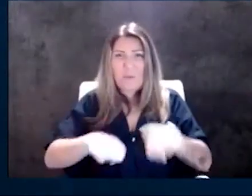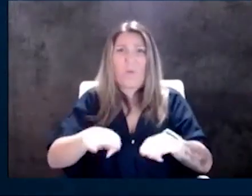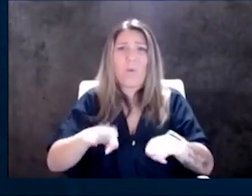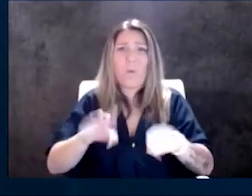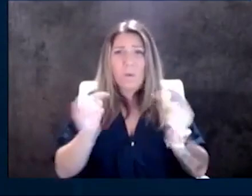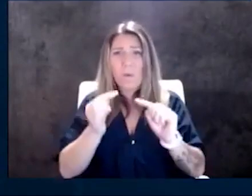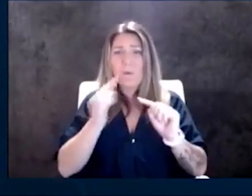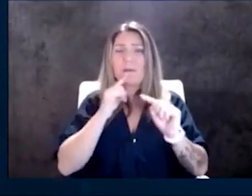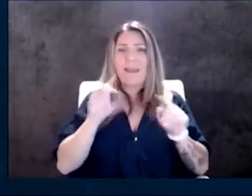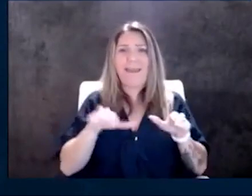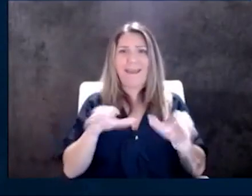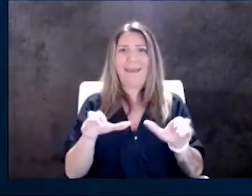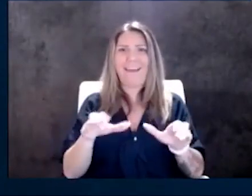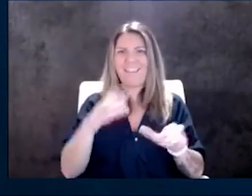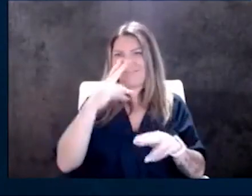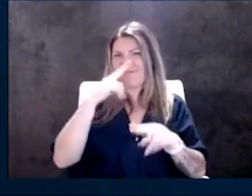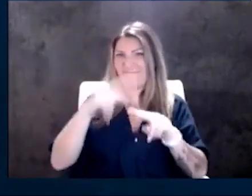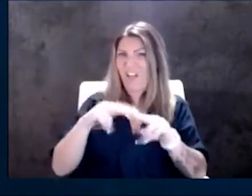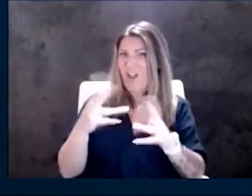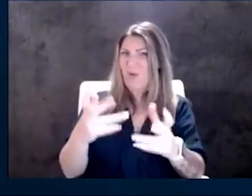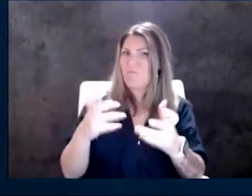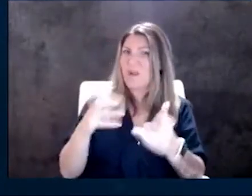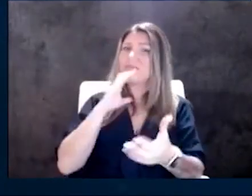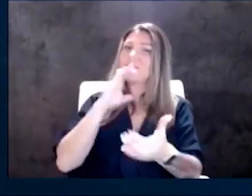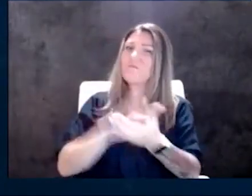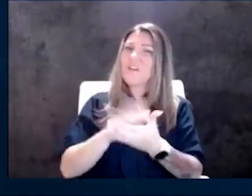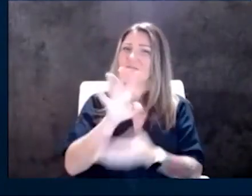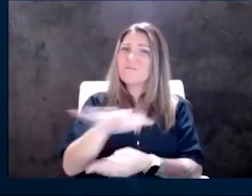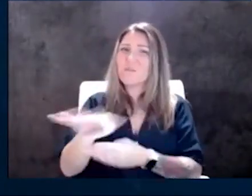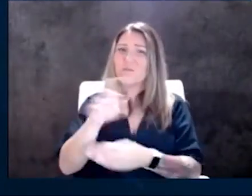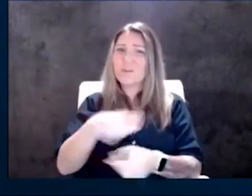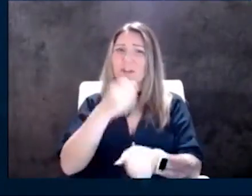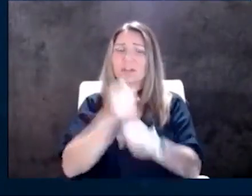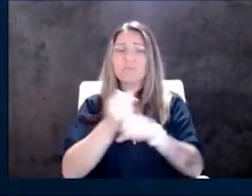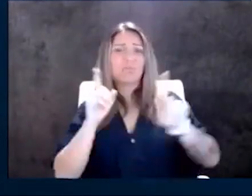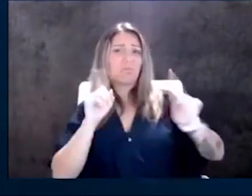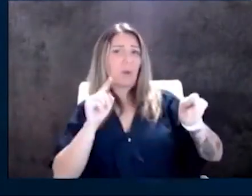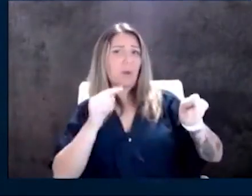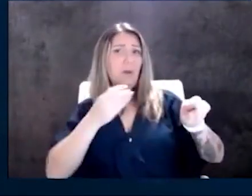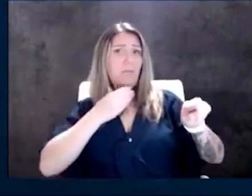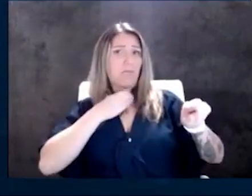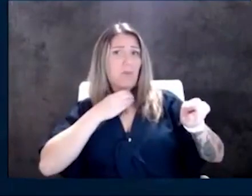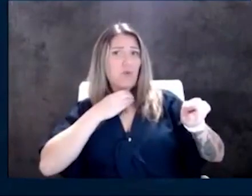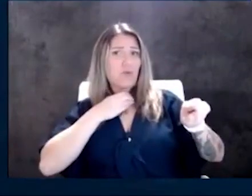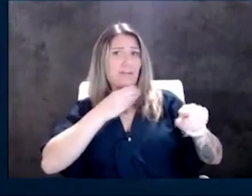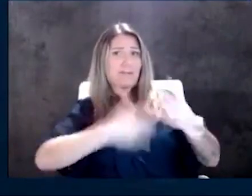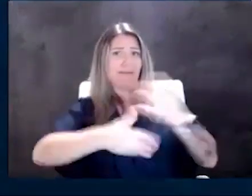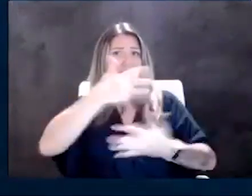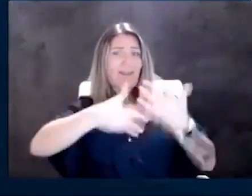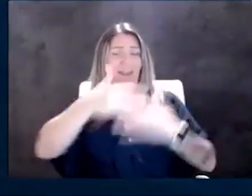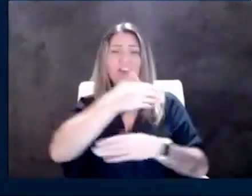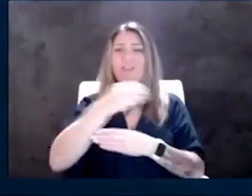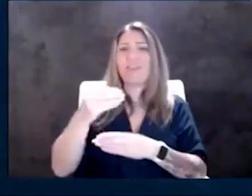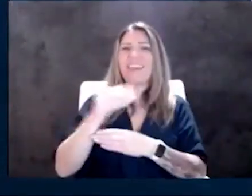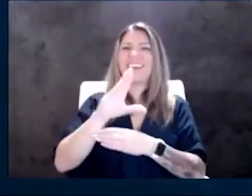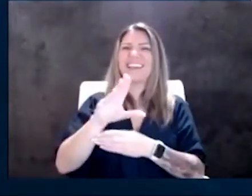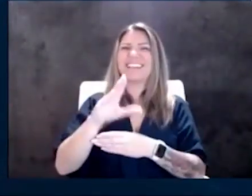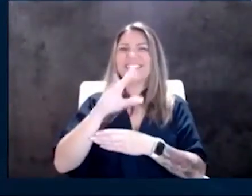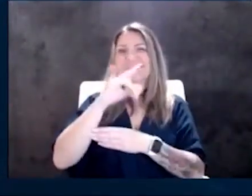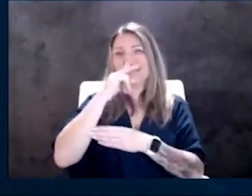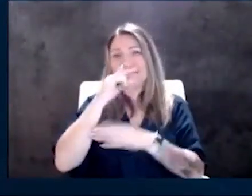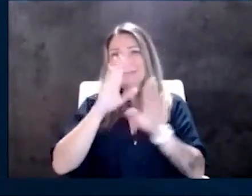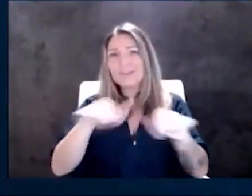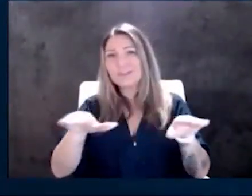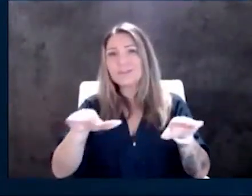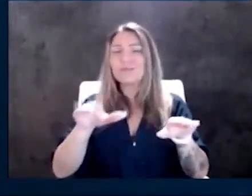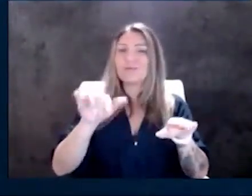fun with his wife of 44 years, attending Marine Corps reunions, and spending time with his kids, grandkids, and great-grandkids, it